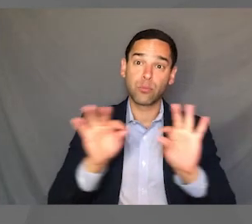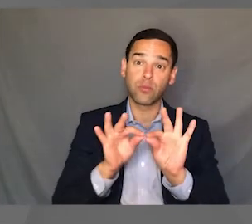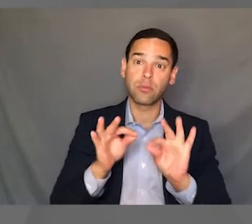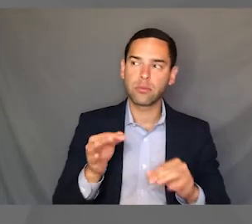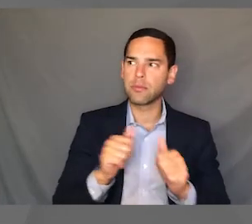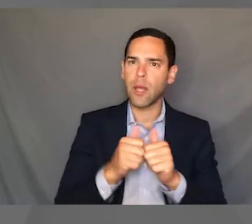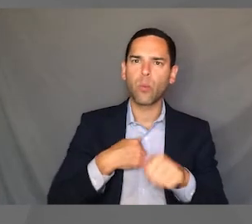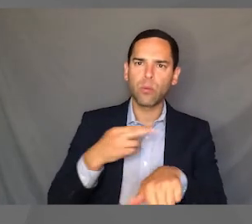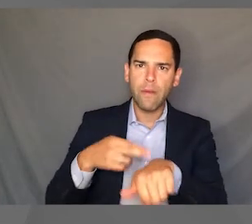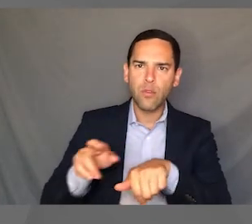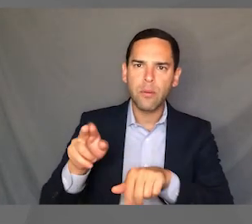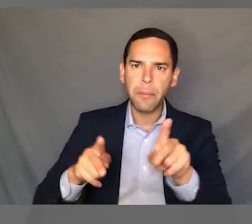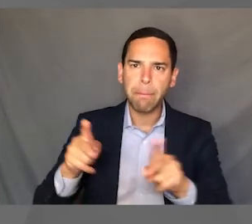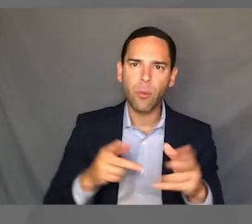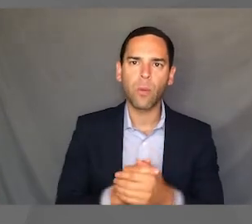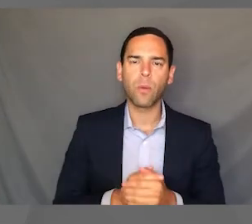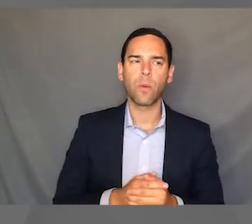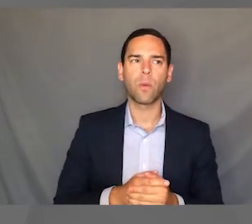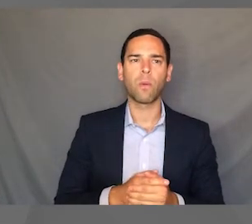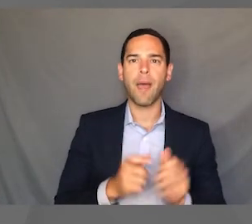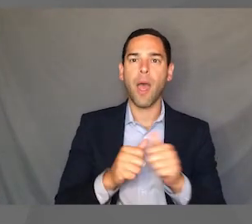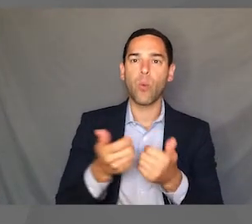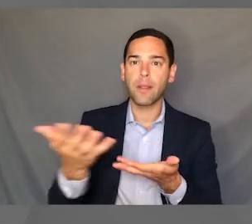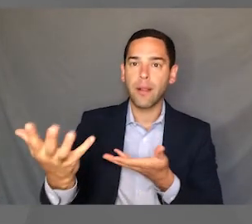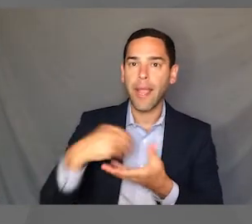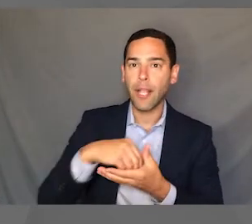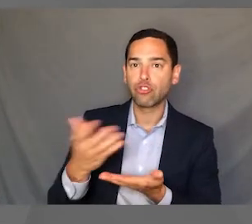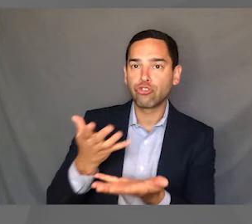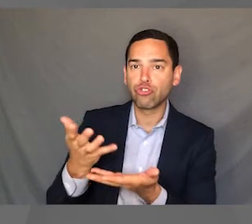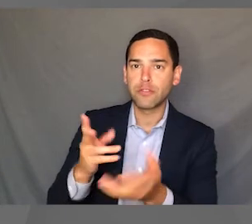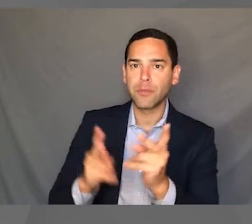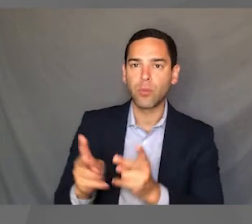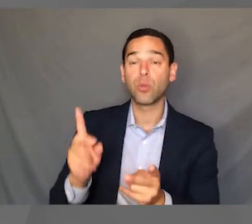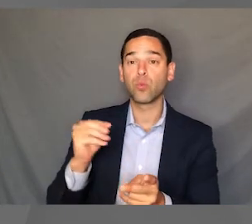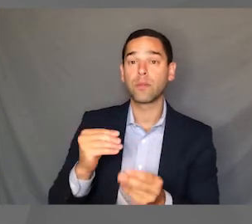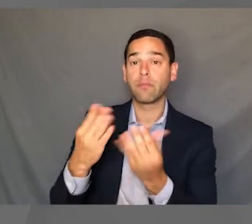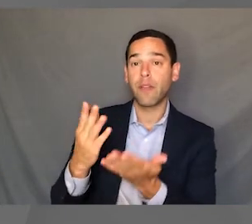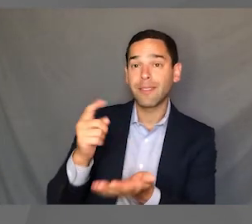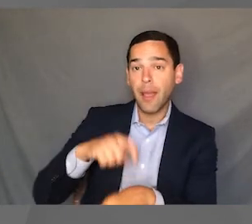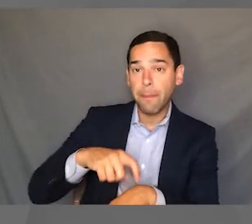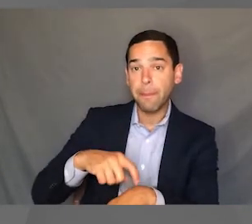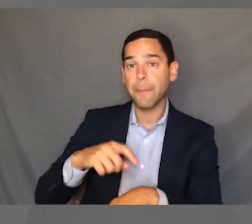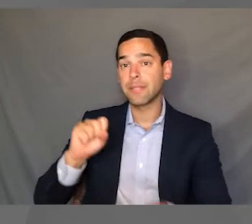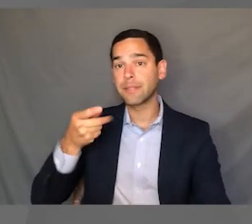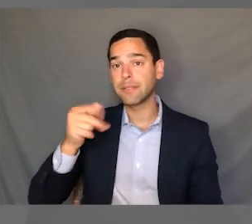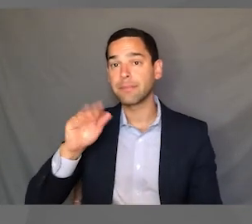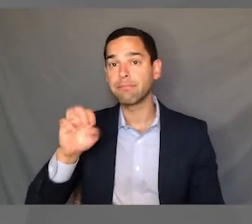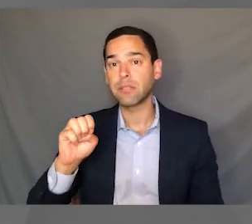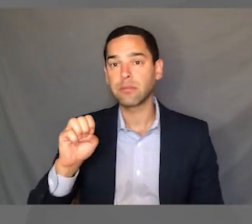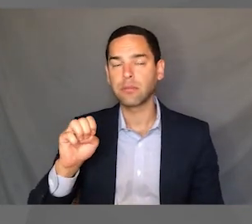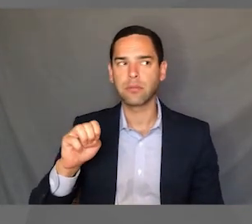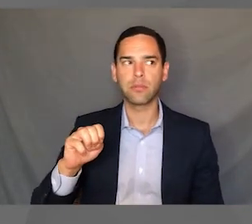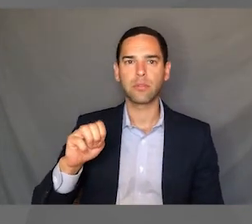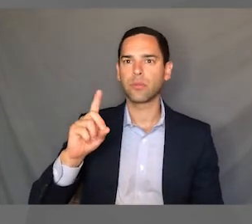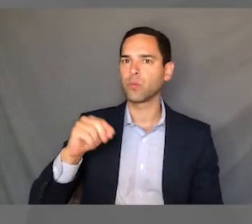to individuals? How do we engage individuals? Do we give individuals time? Do we give individuals space? Is our environment